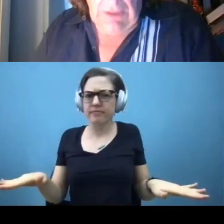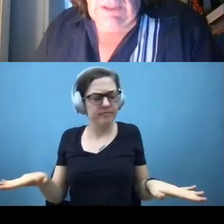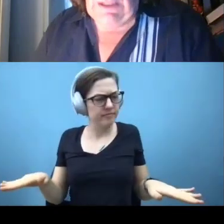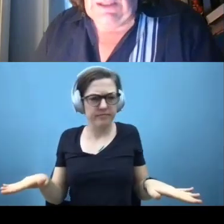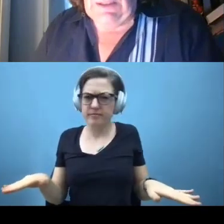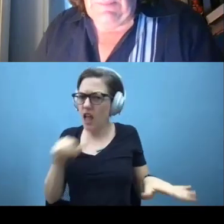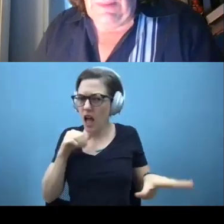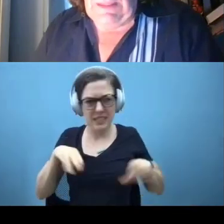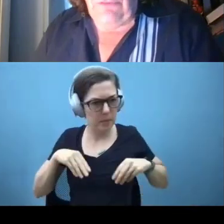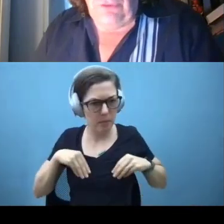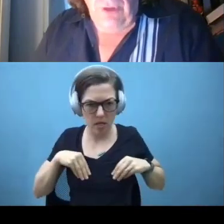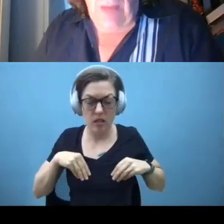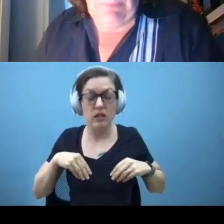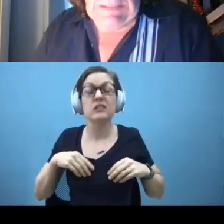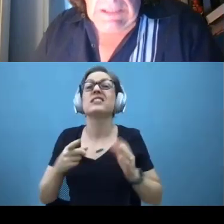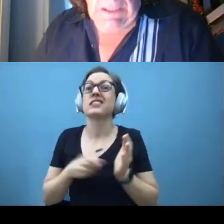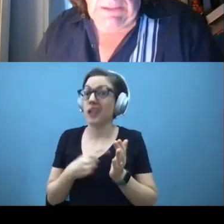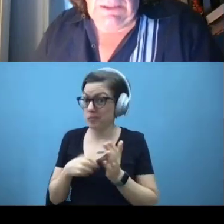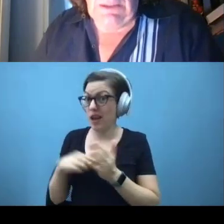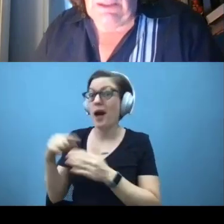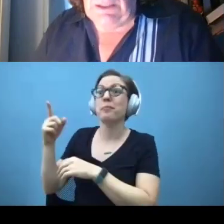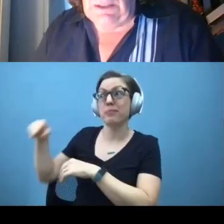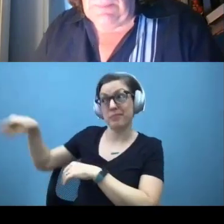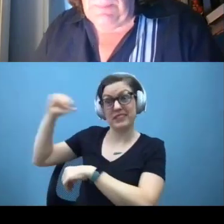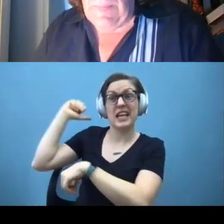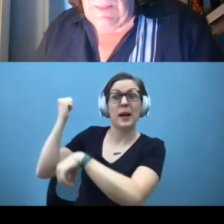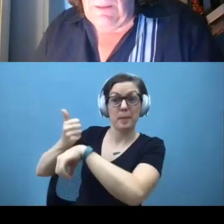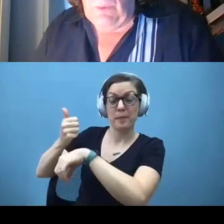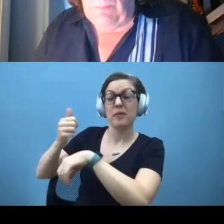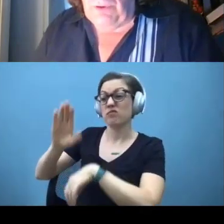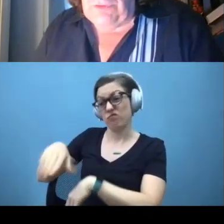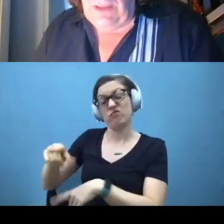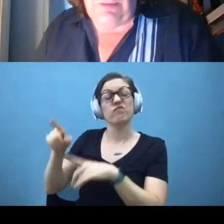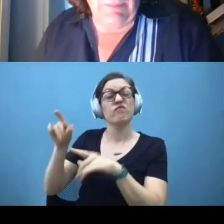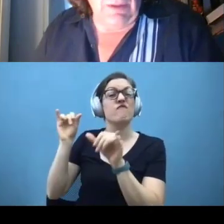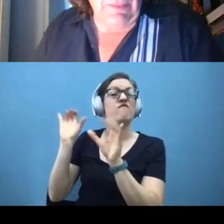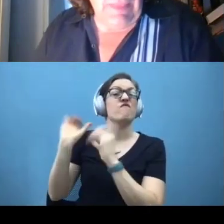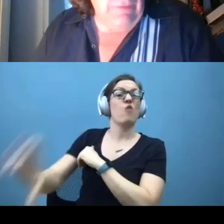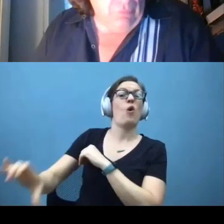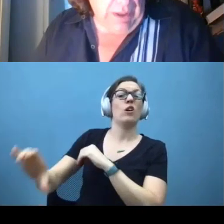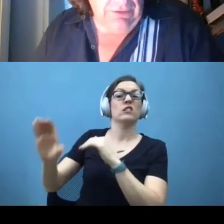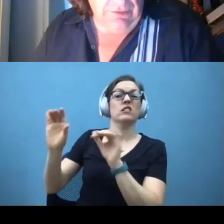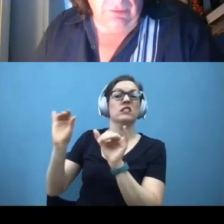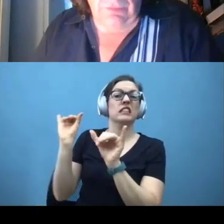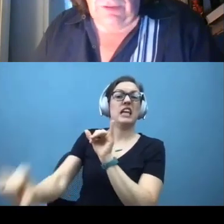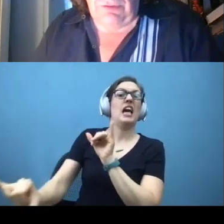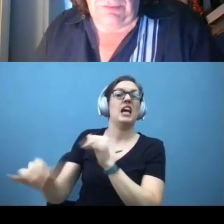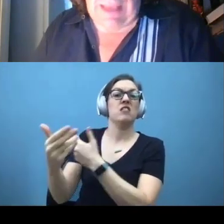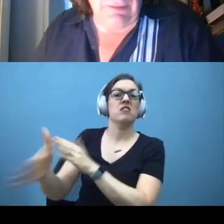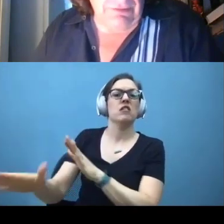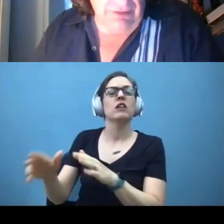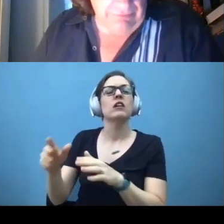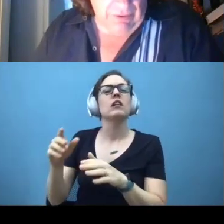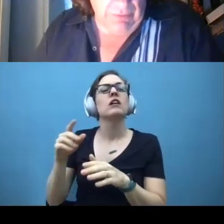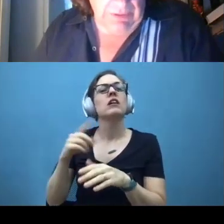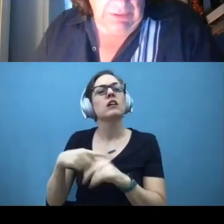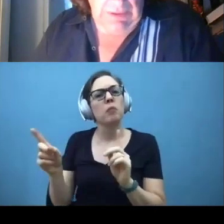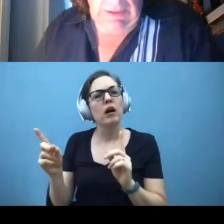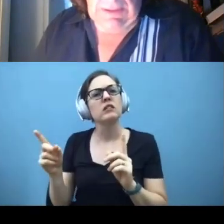used, it should not be done when a person has something that they have a right to do, such as access